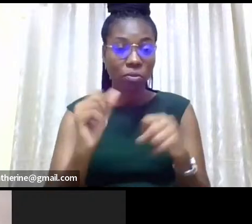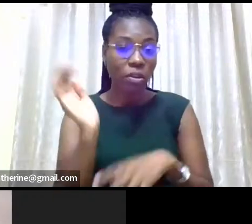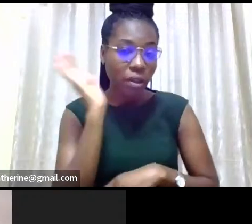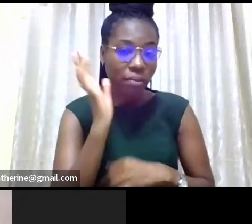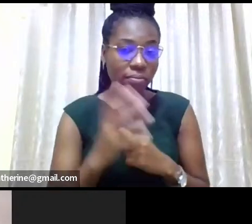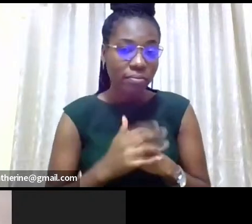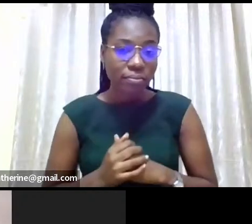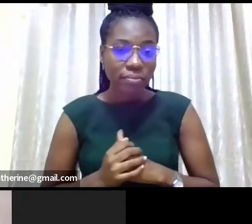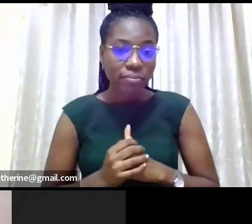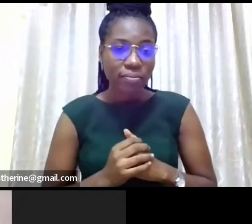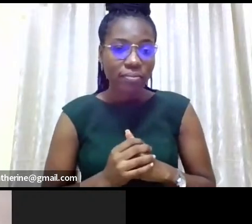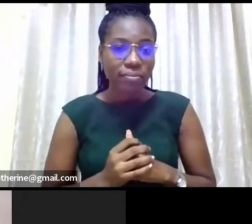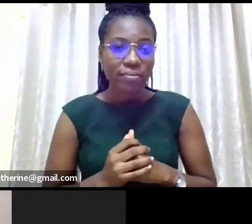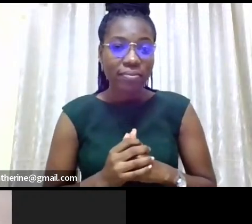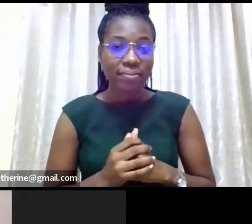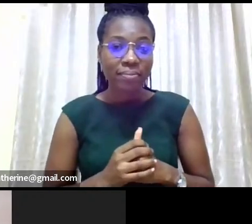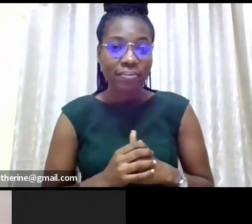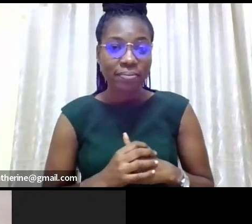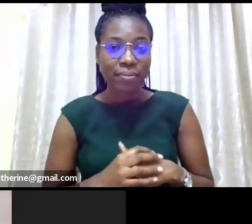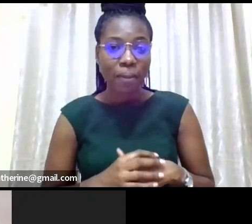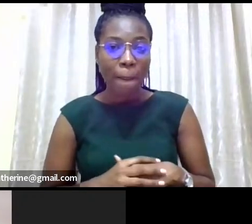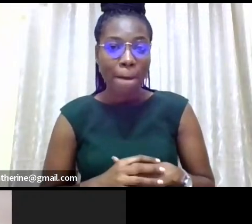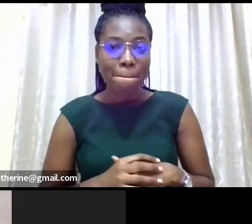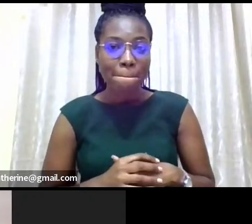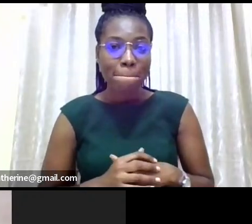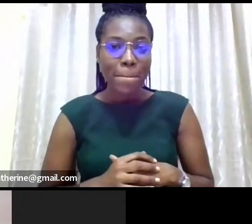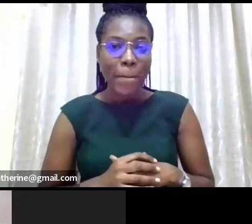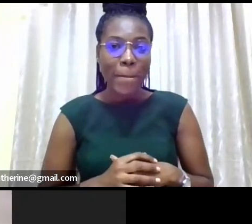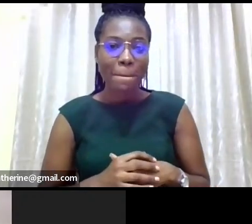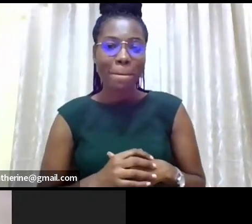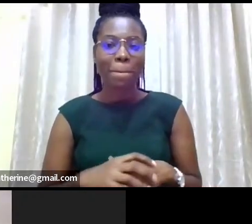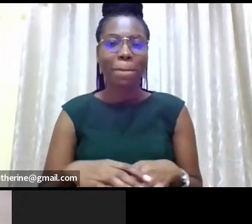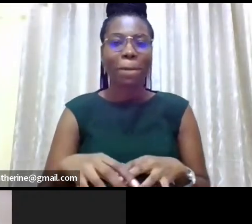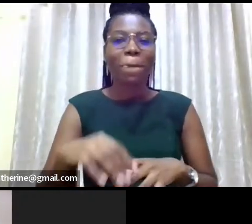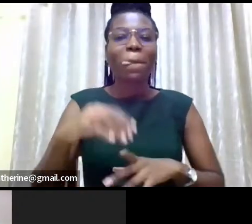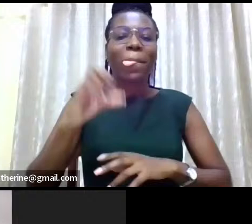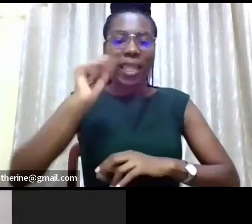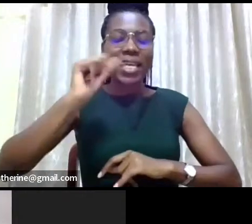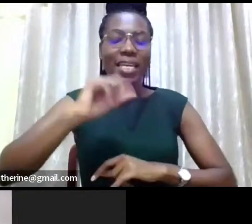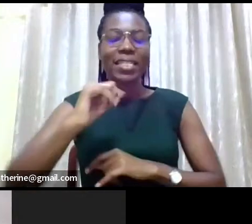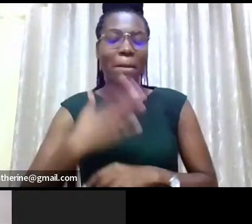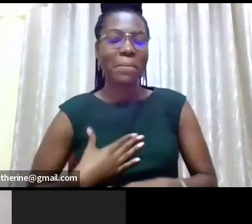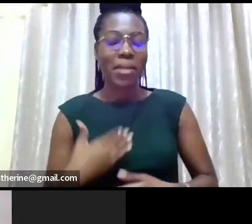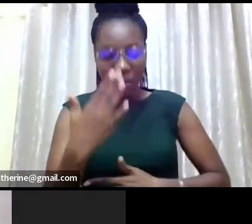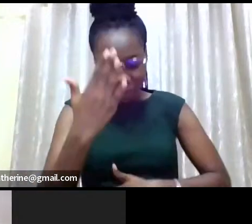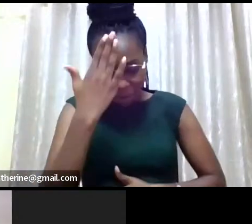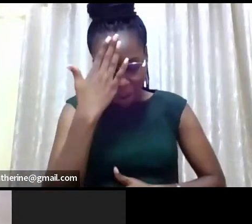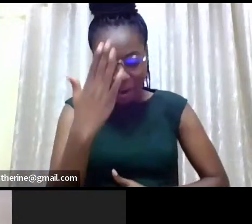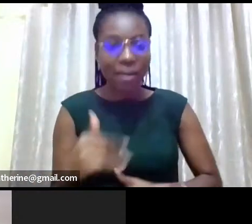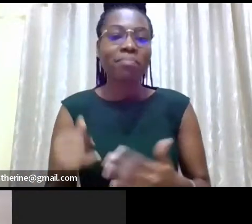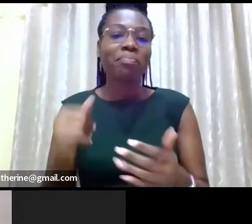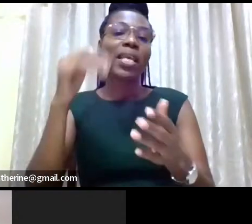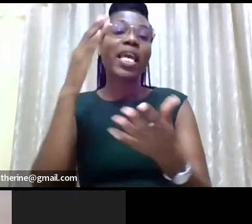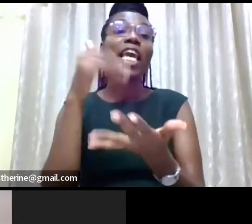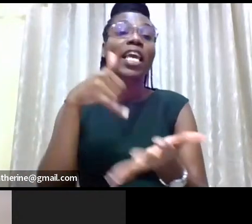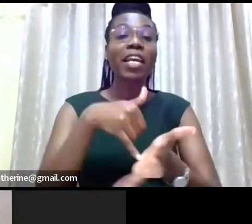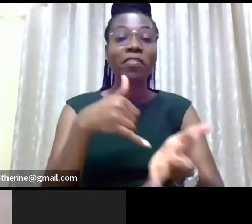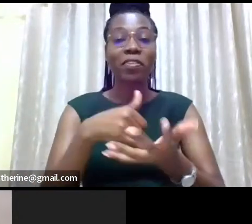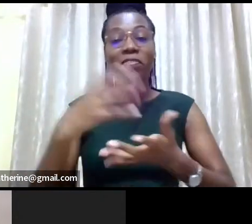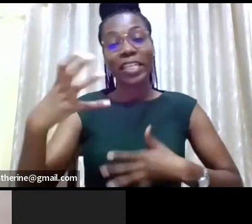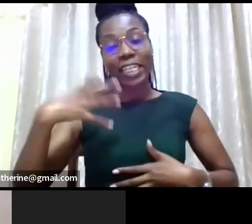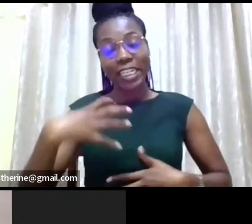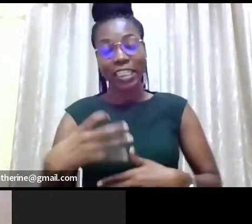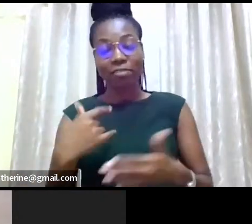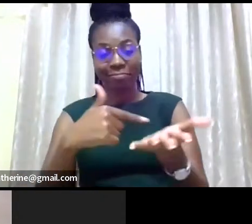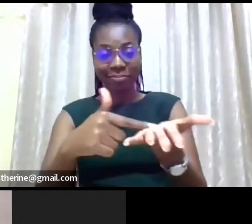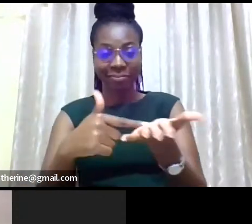Yes, Kinyanjui, we can hear you. Yes, as usual, I'm honored to be part of this rich dialogue and